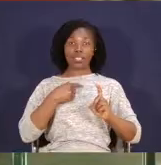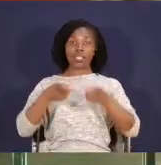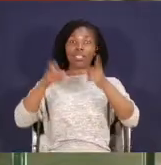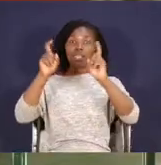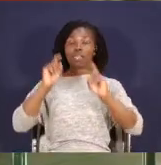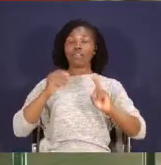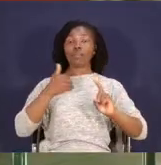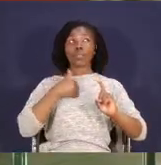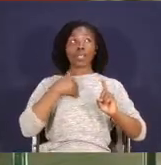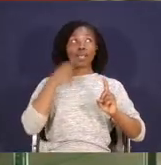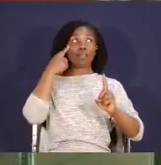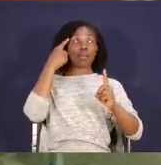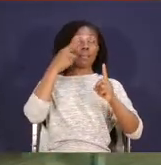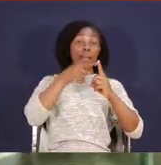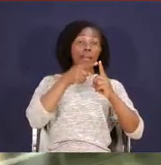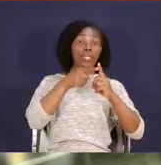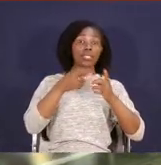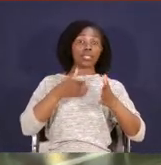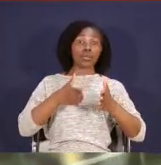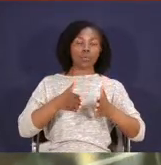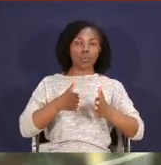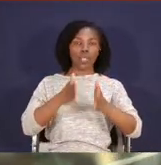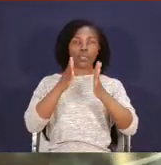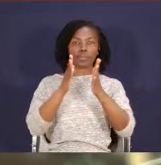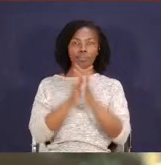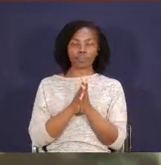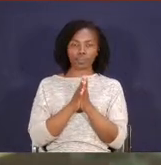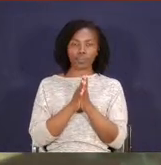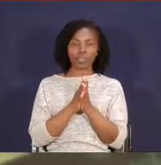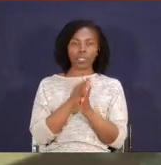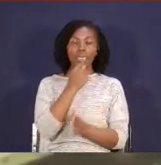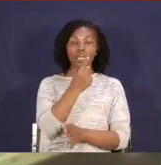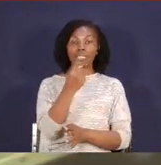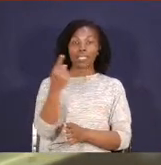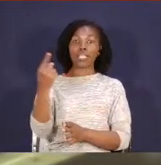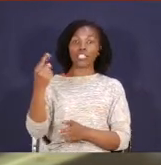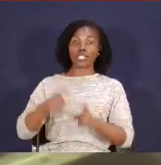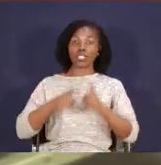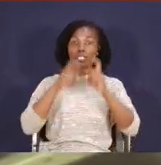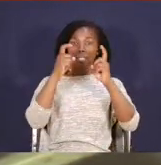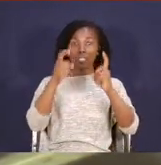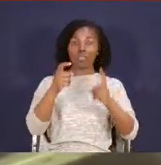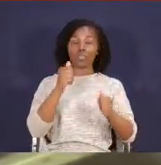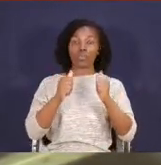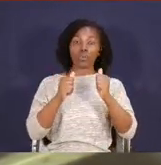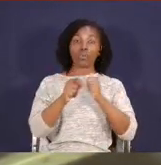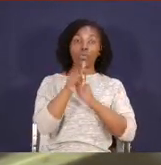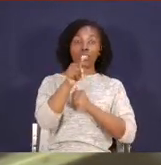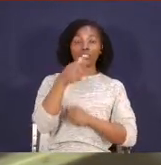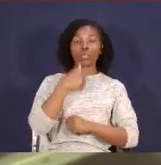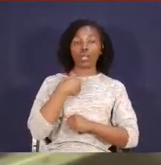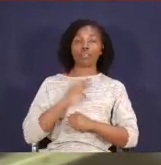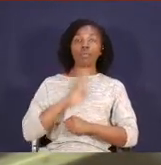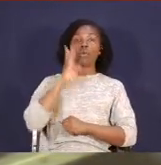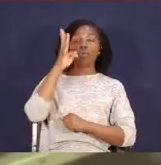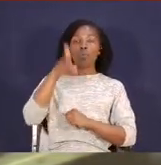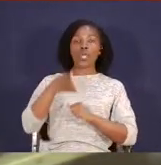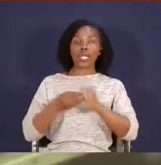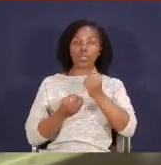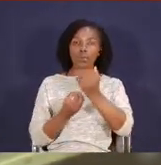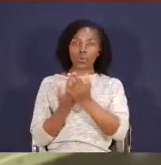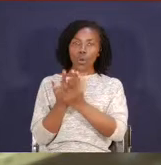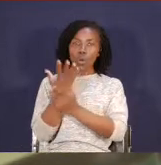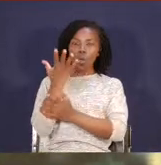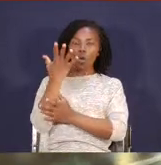dimension. And my prayer for each one of us is that every gift that you have will find space to grow, space